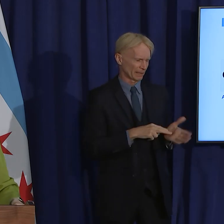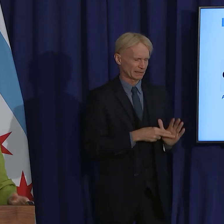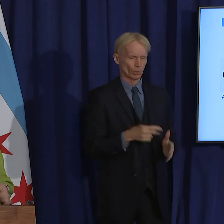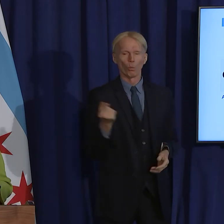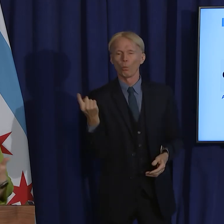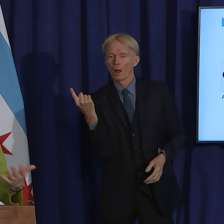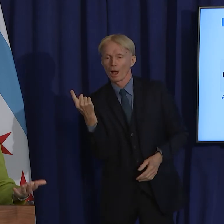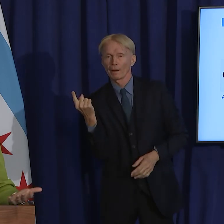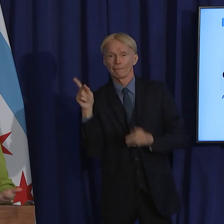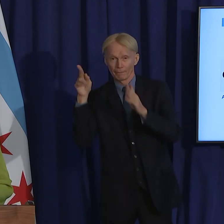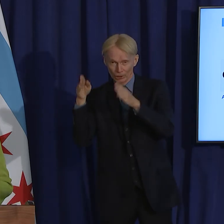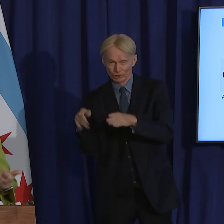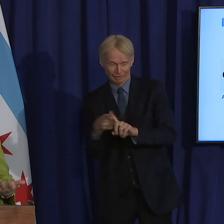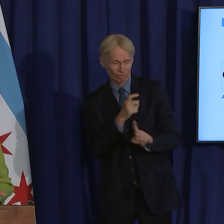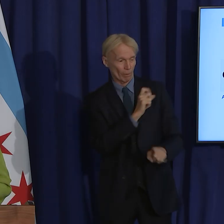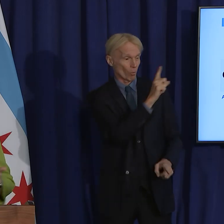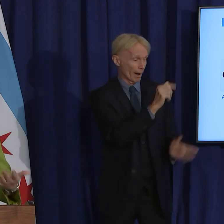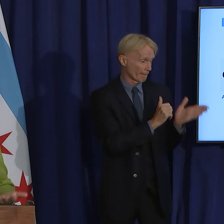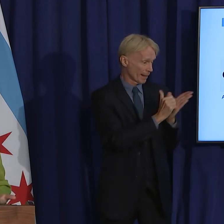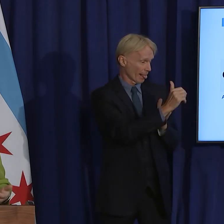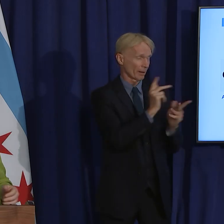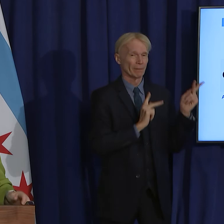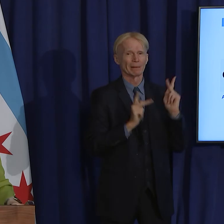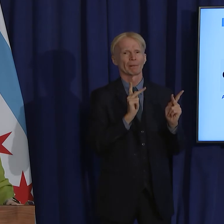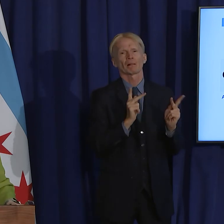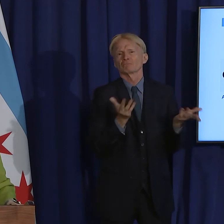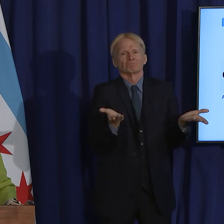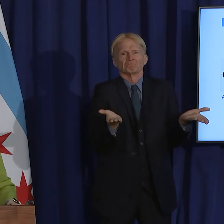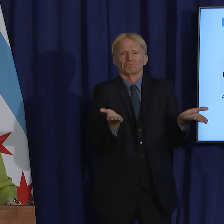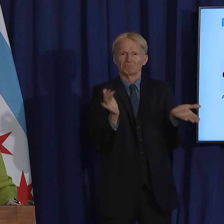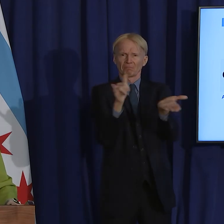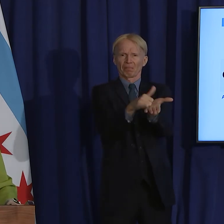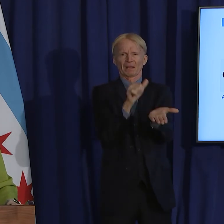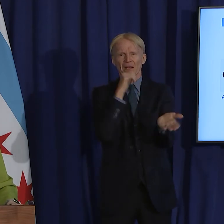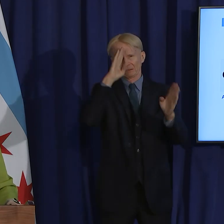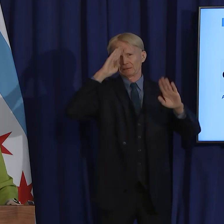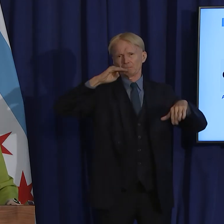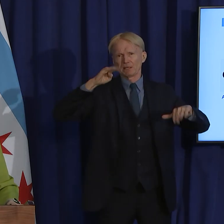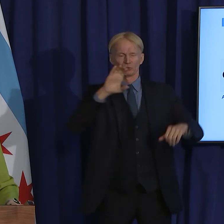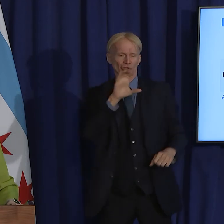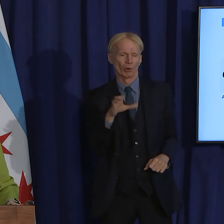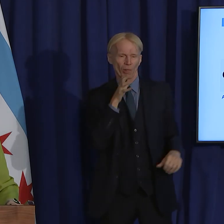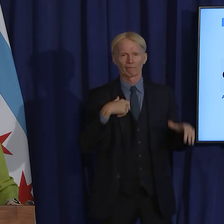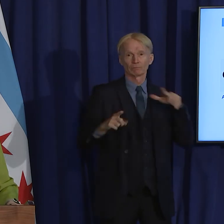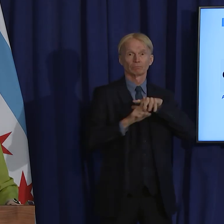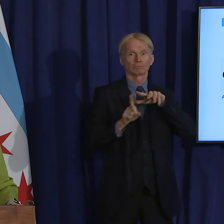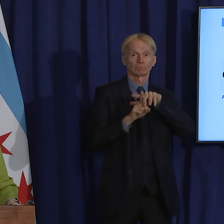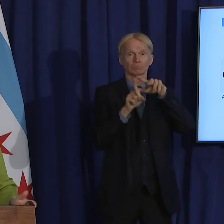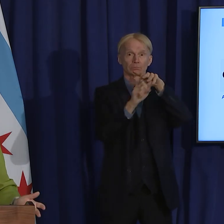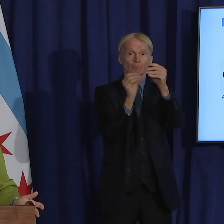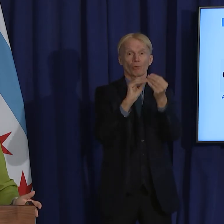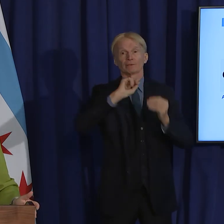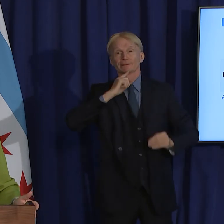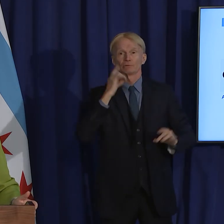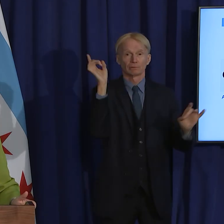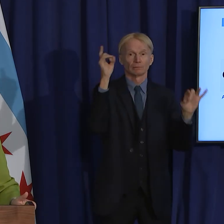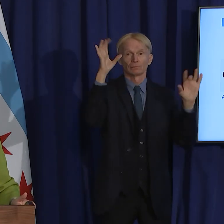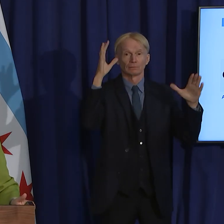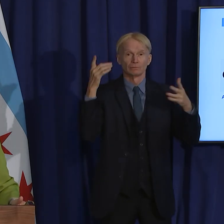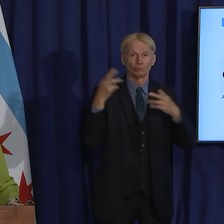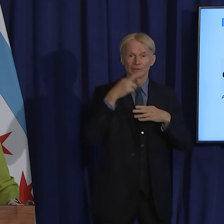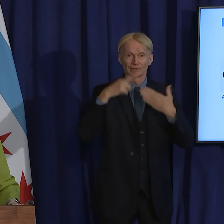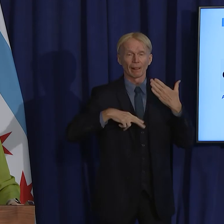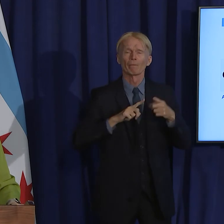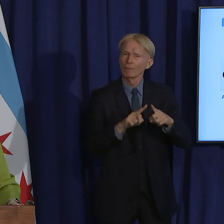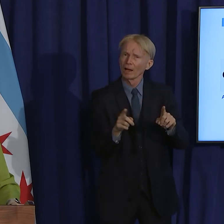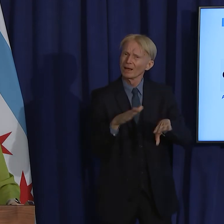I would not statistically necessarily expect anybody in Chicago to have one of these events, but it is